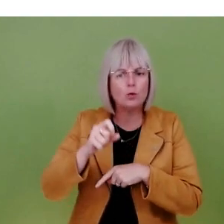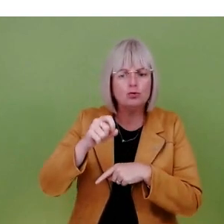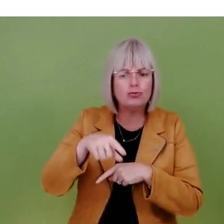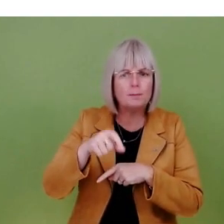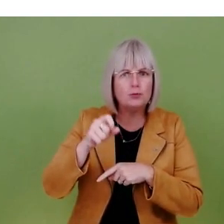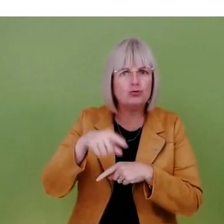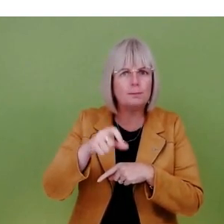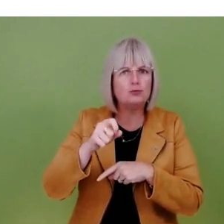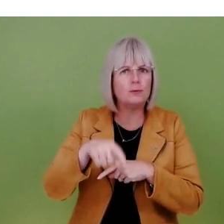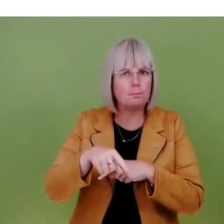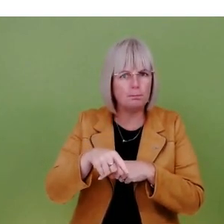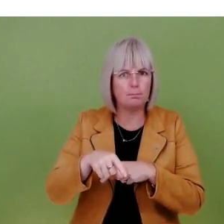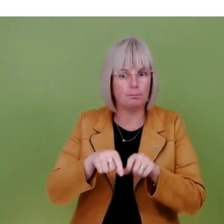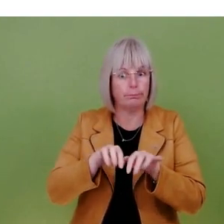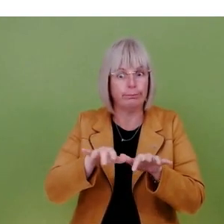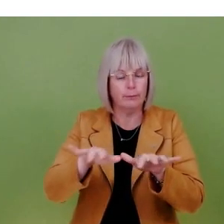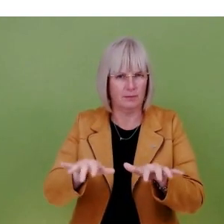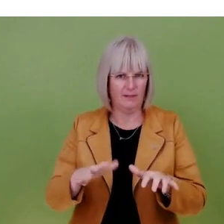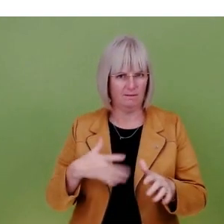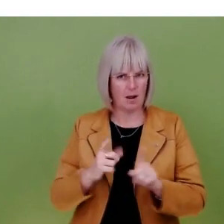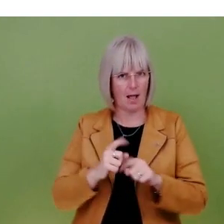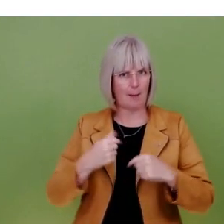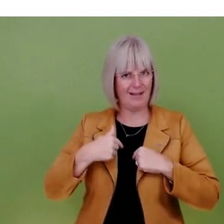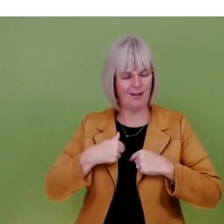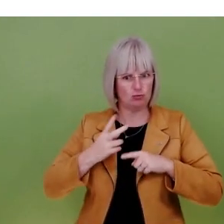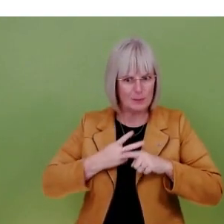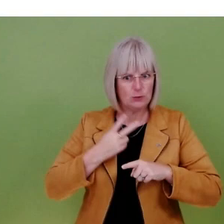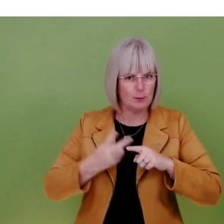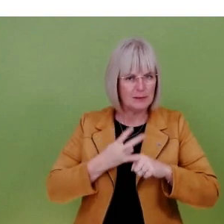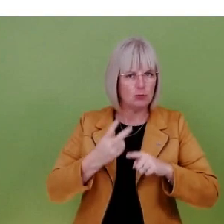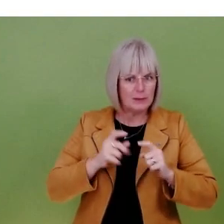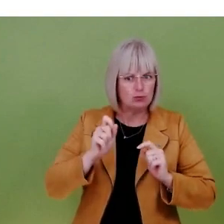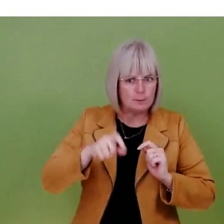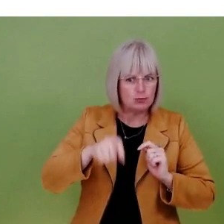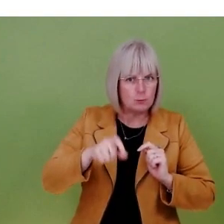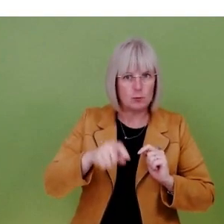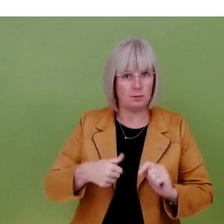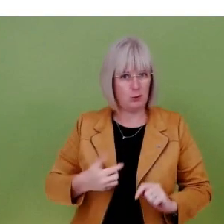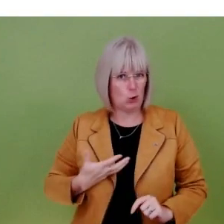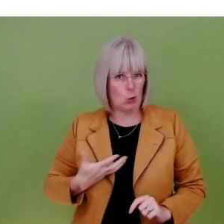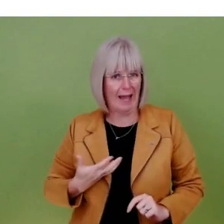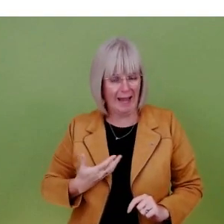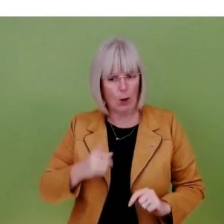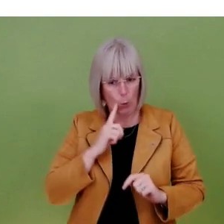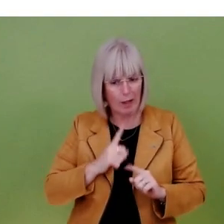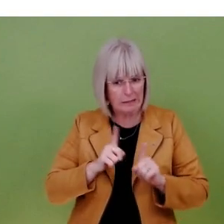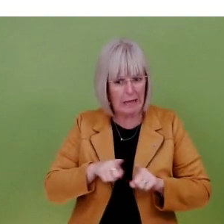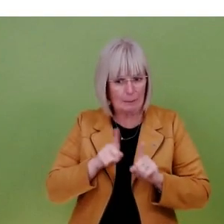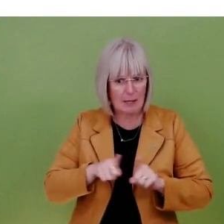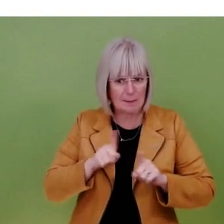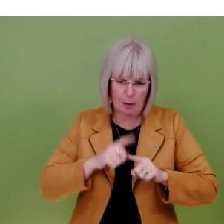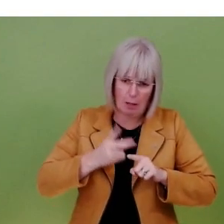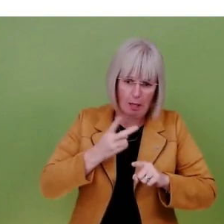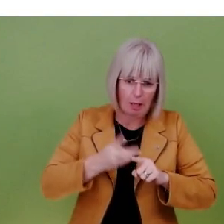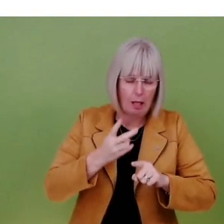a broken record with this, but I don't care. I'll keep on doing it whilst people are listening. So really packed full